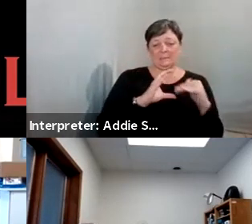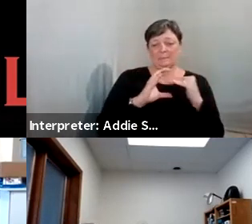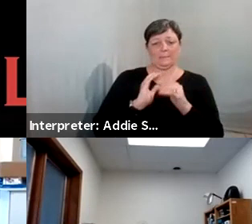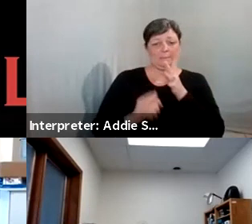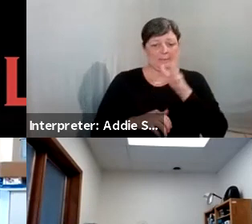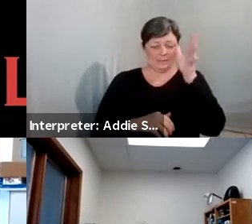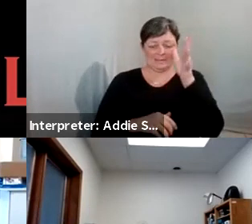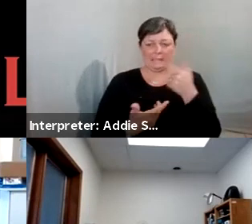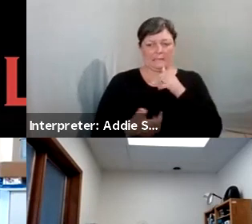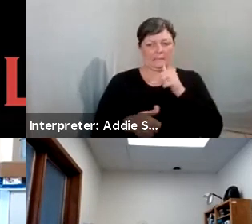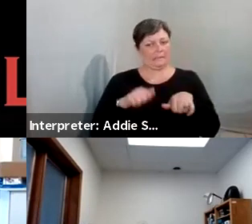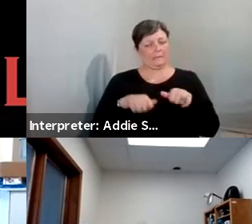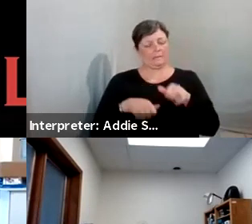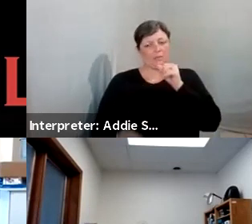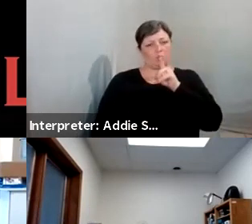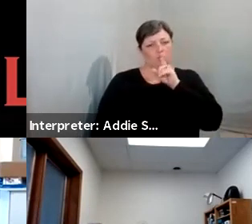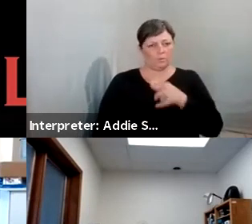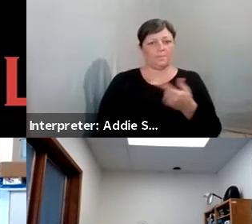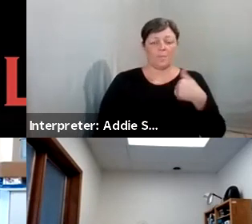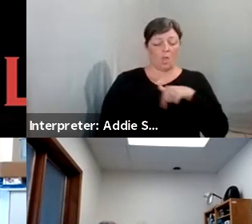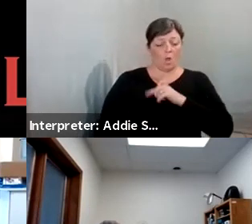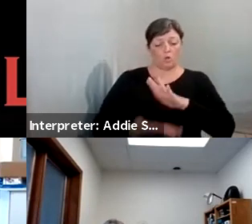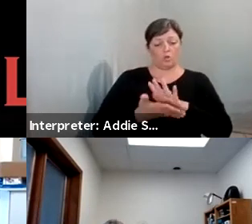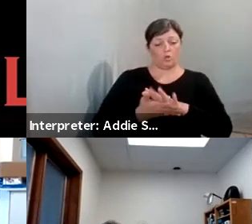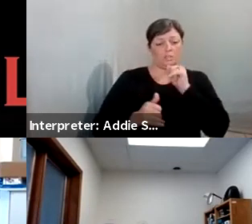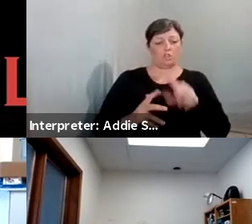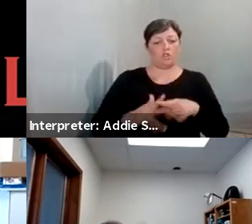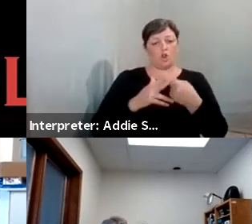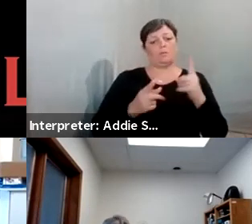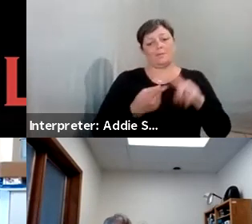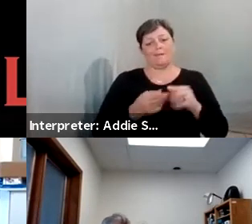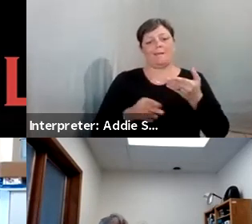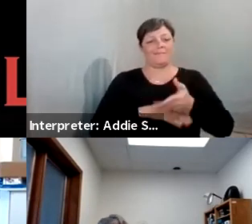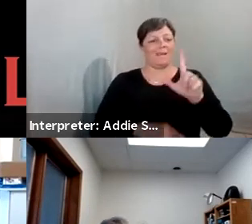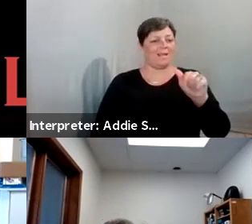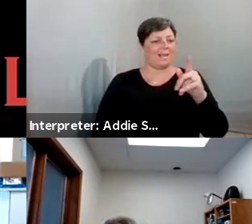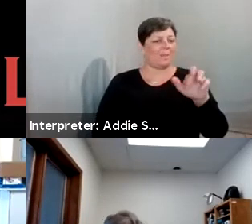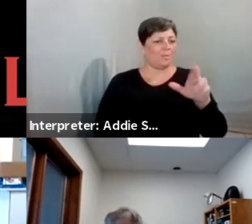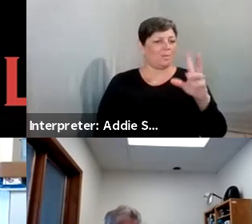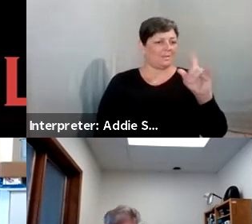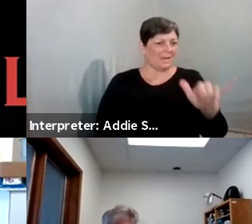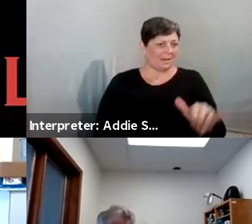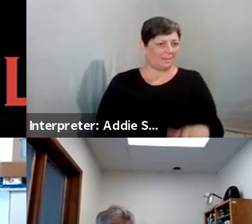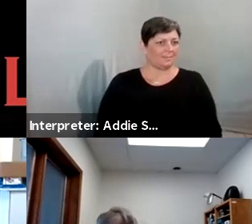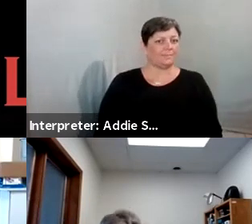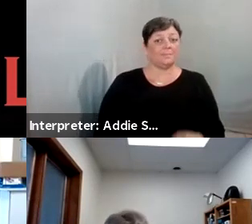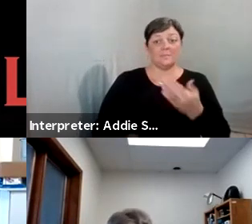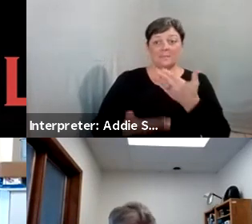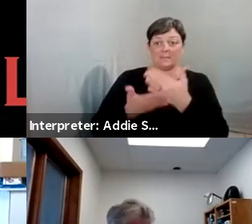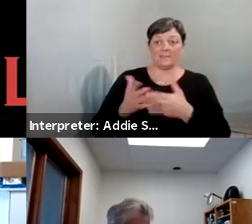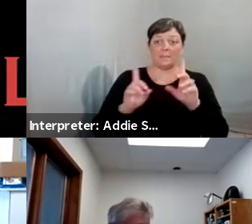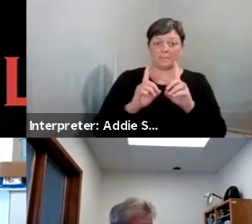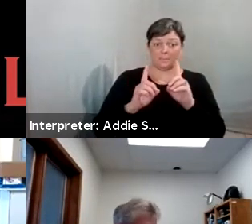saying, we're not sure what we're going to do yet. Our school doesn't start out here until after Labor Day. So there's some